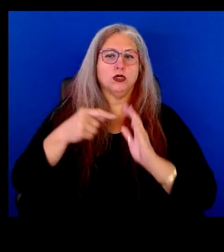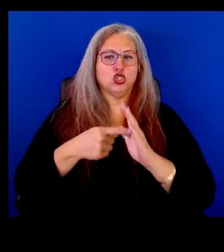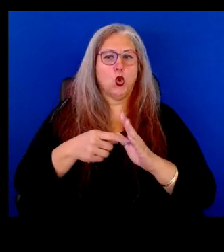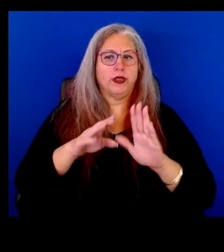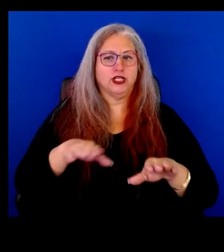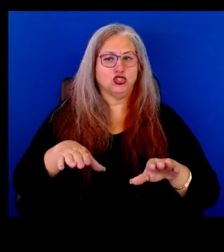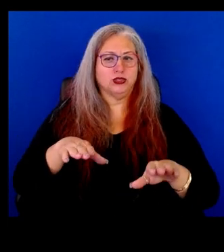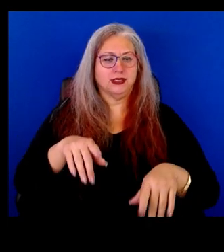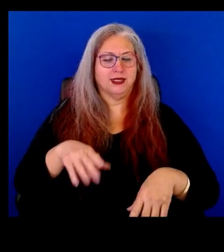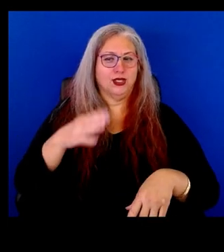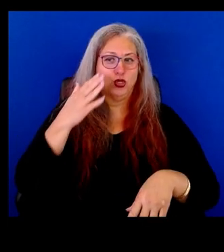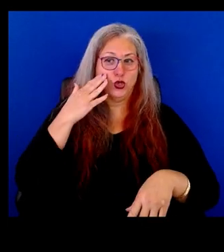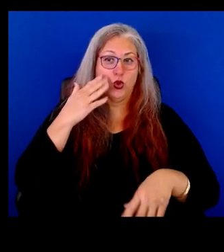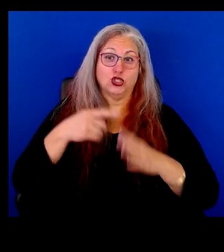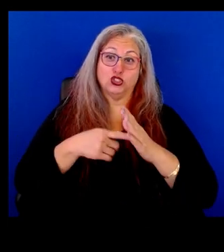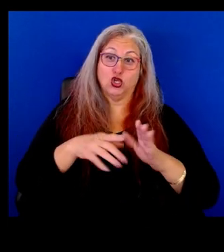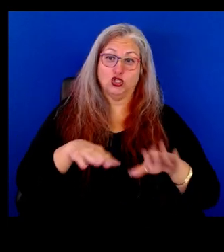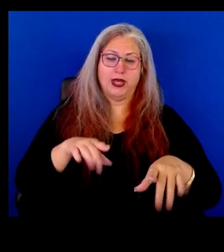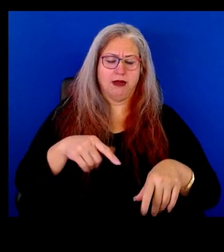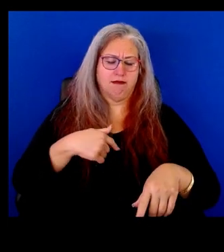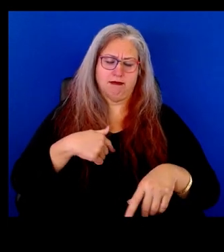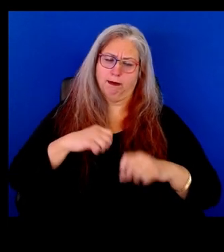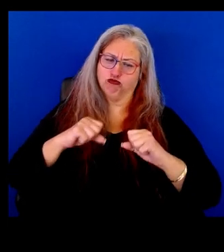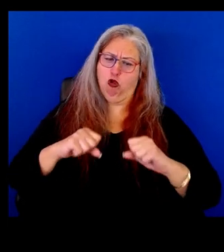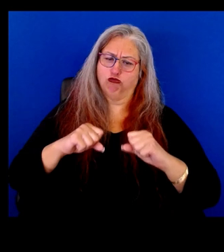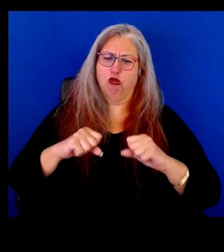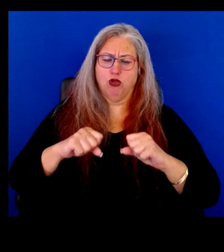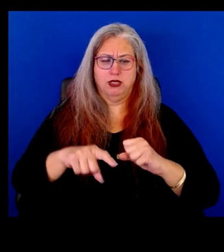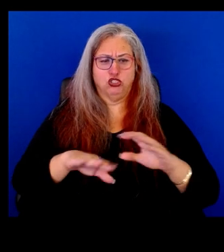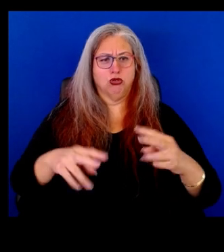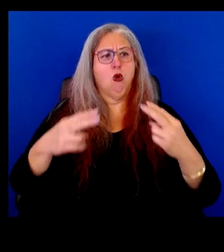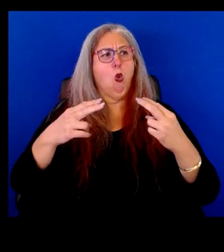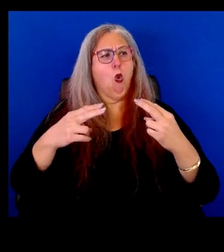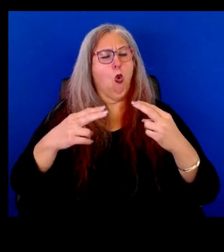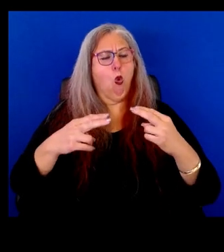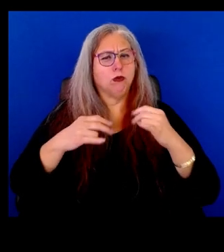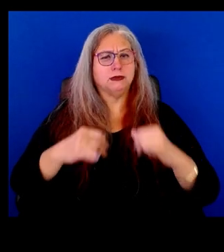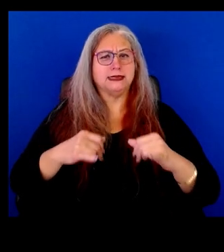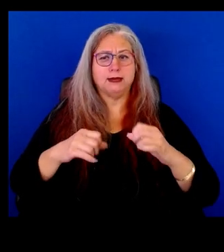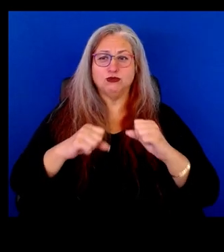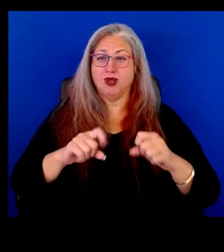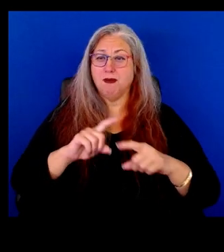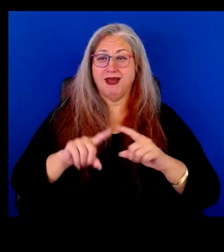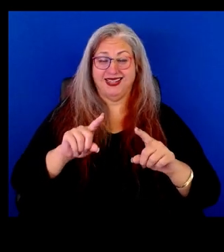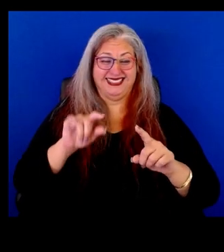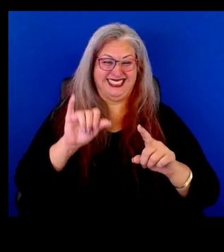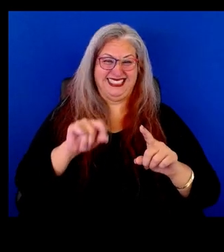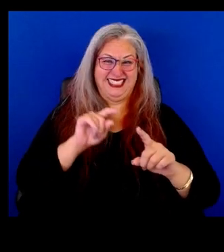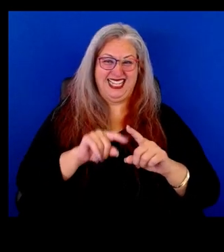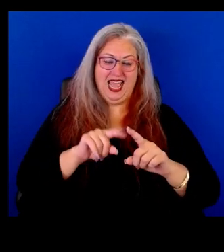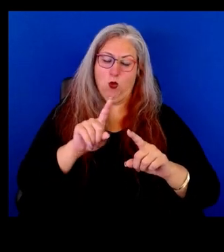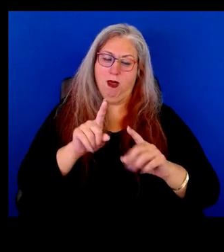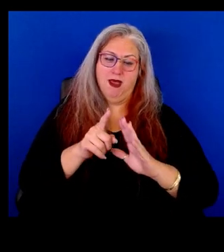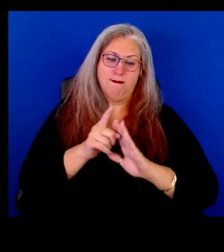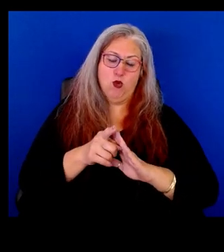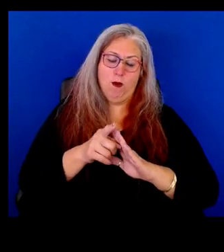that, you know, wanting to show her children that she's always strong so that they can be strong as well. But it was that